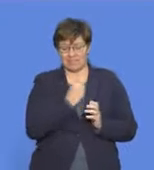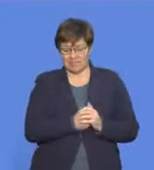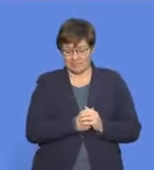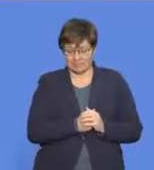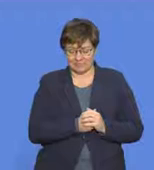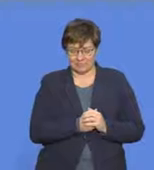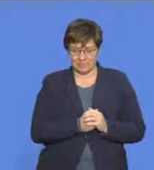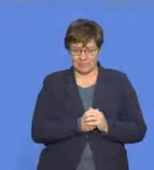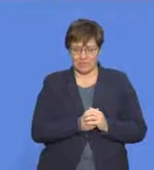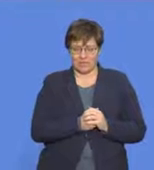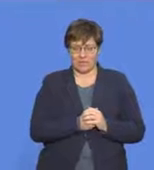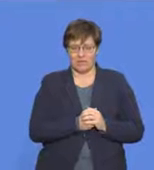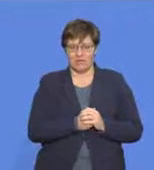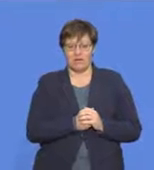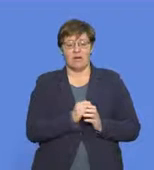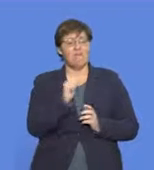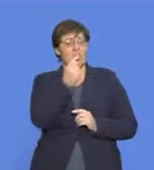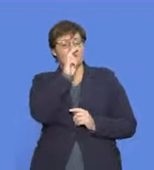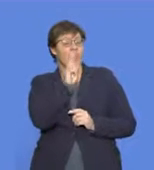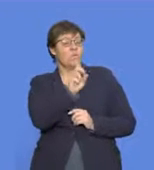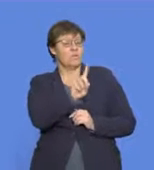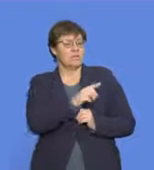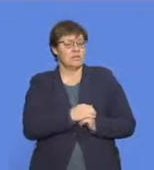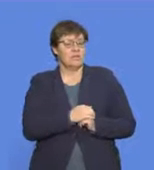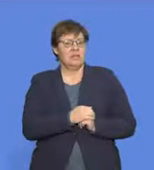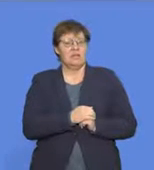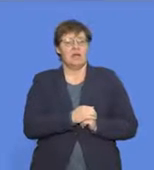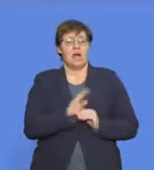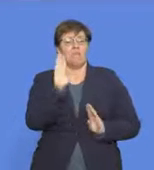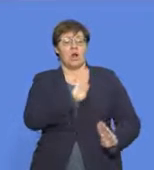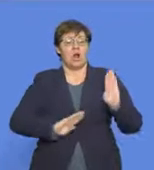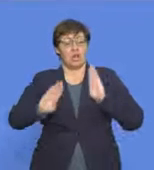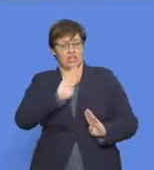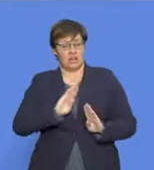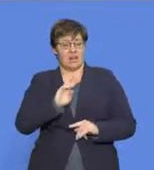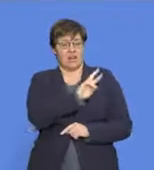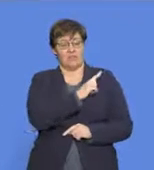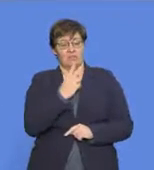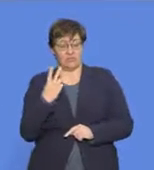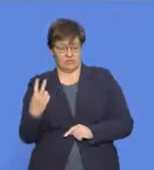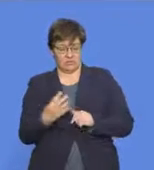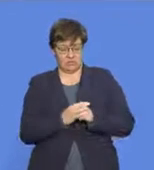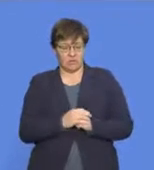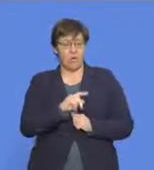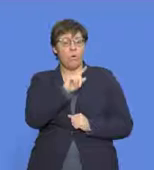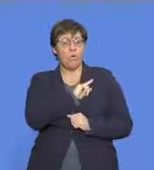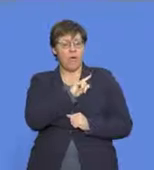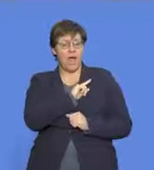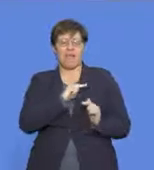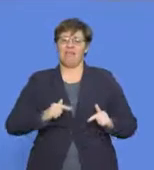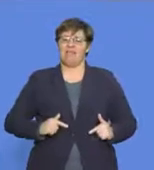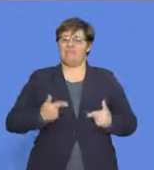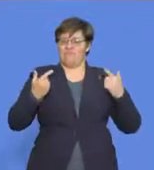easier. So first of all, we're going to have a look at what we call biological evolution, because we are talking about